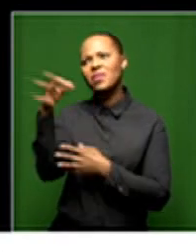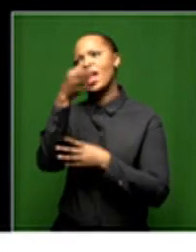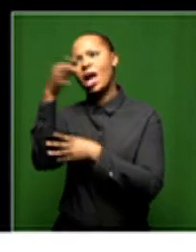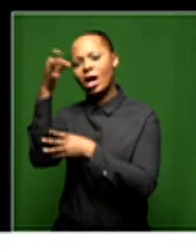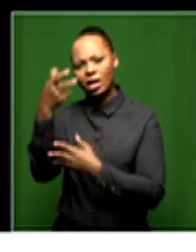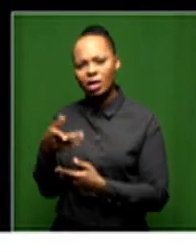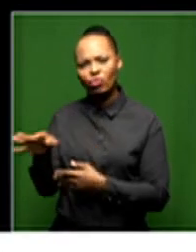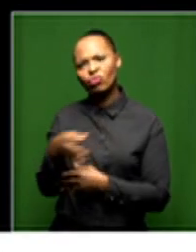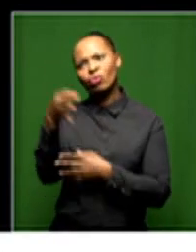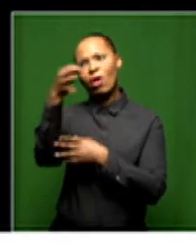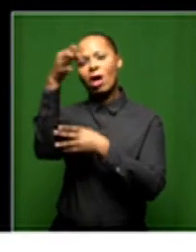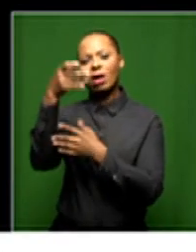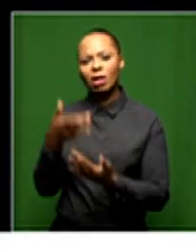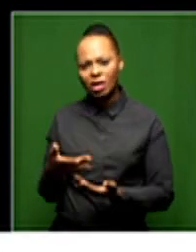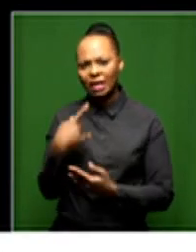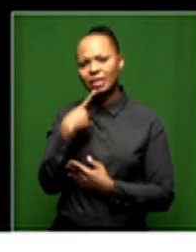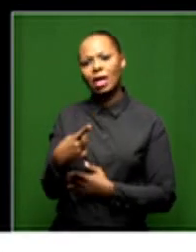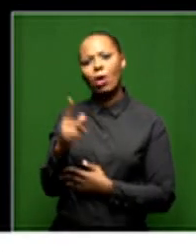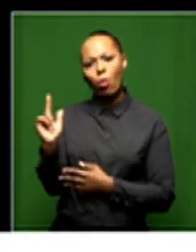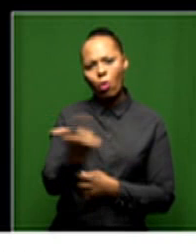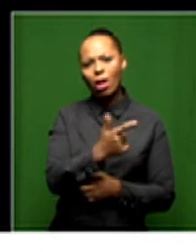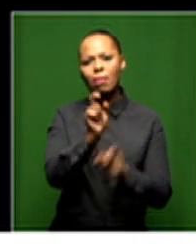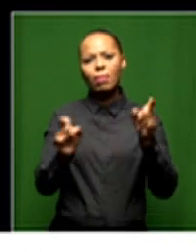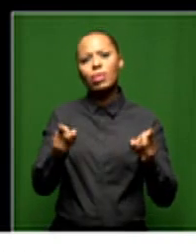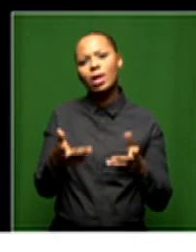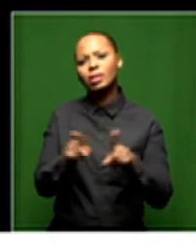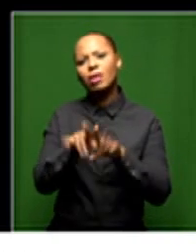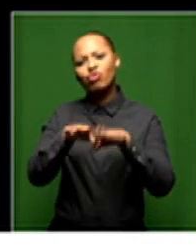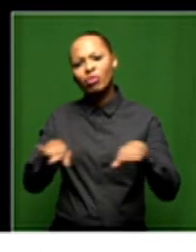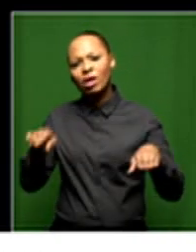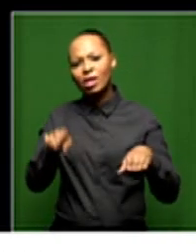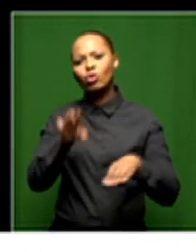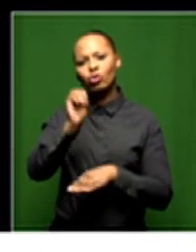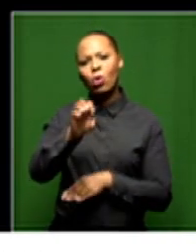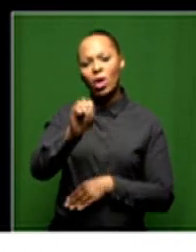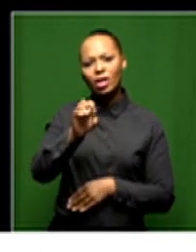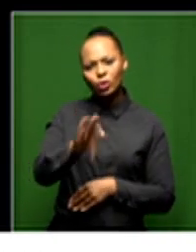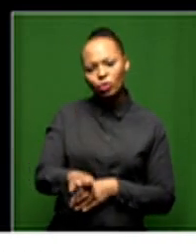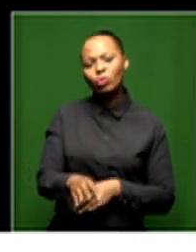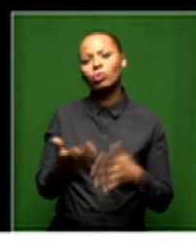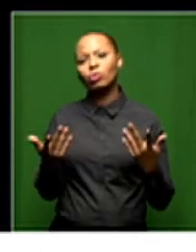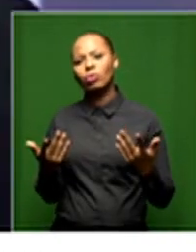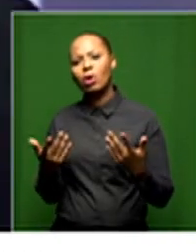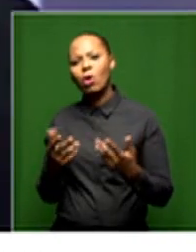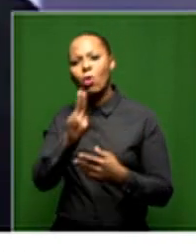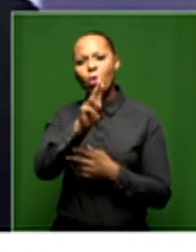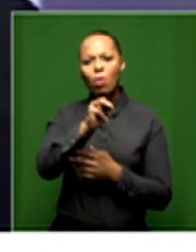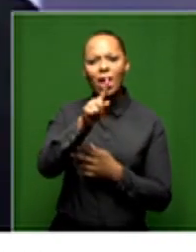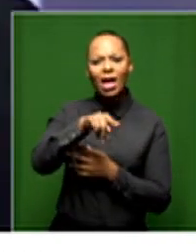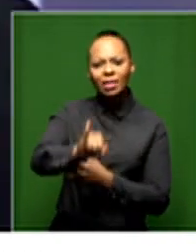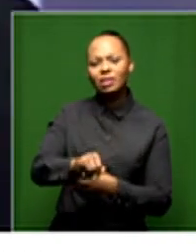just for everyone, and just to say to all the children of Soweto, of Umlazi,